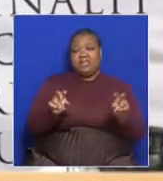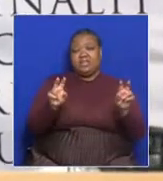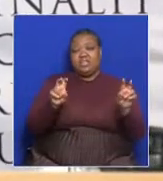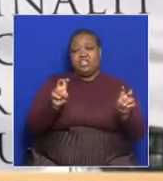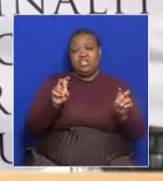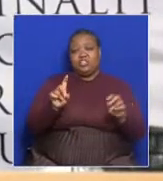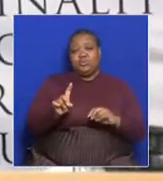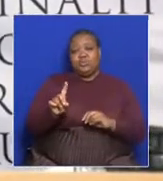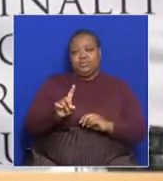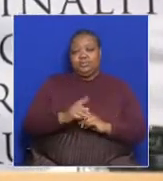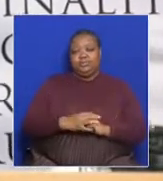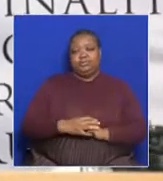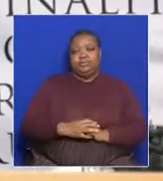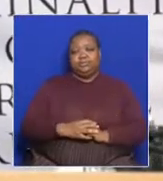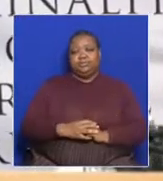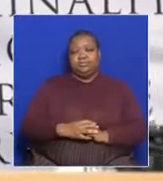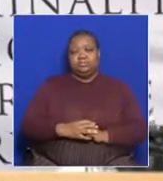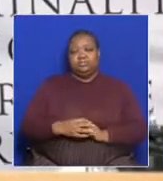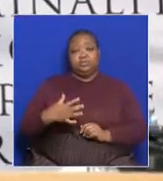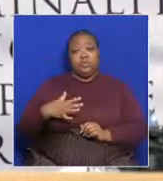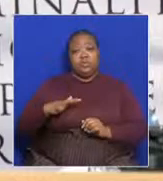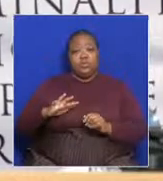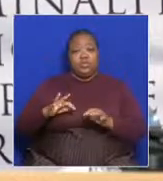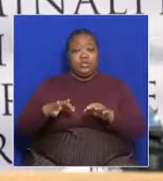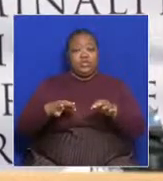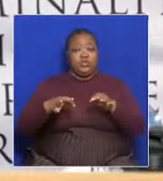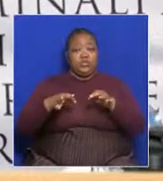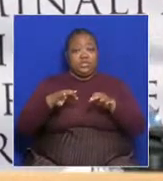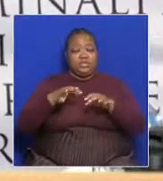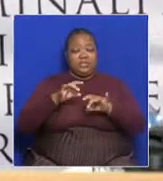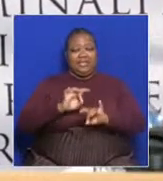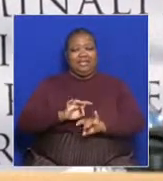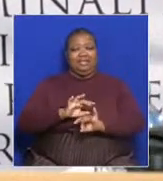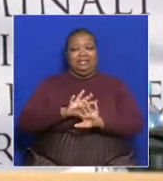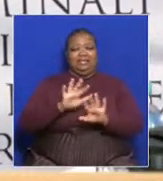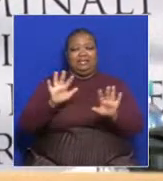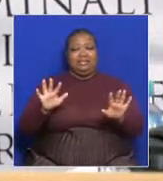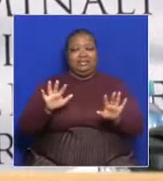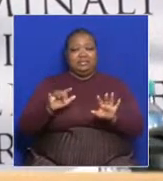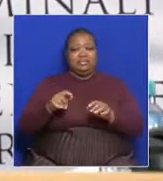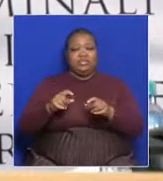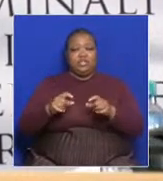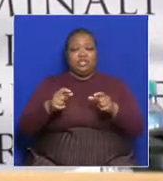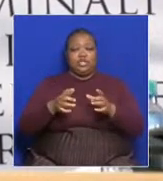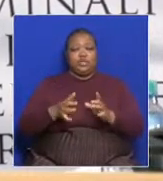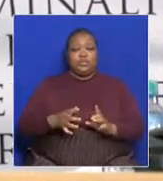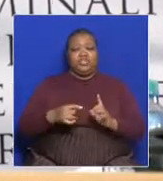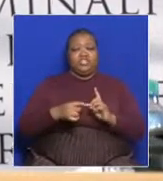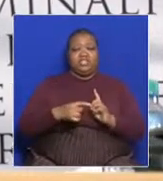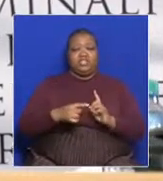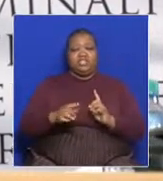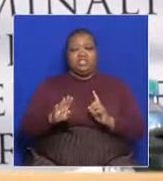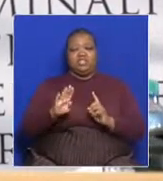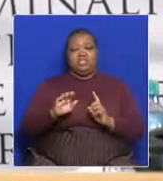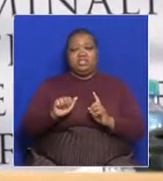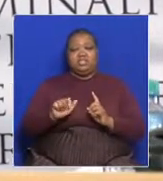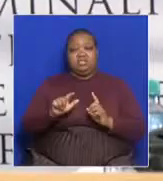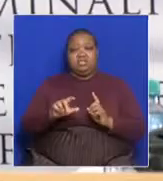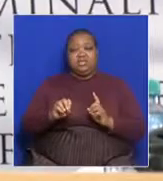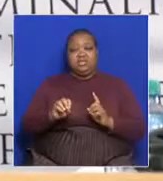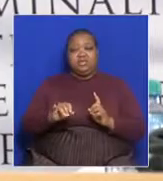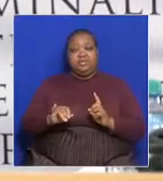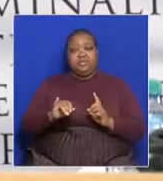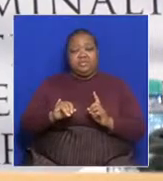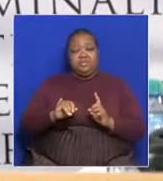you wanted to clarify to Commissioner Baloyi regarding the order of events when you